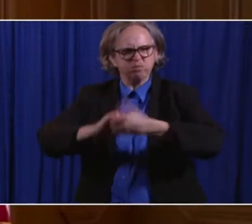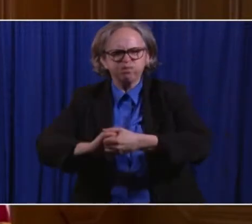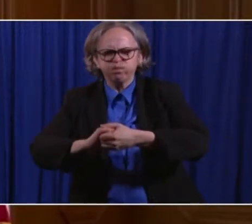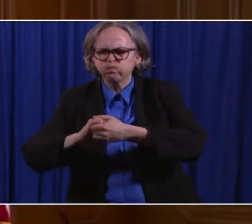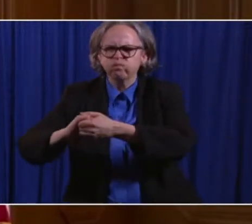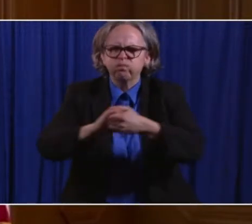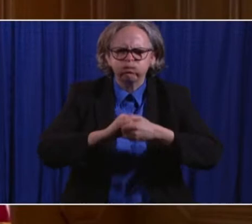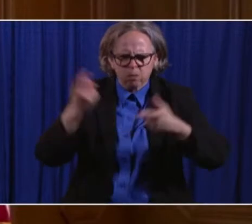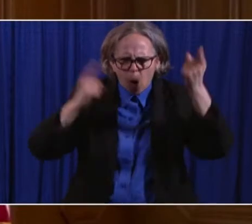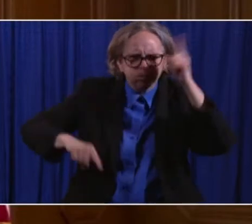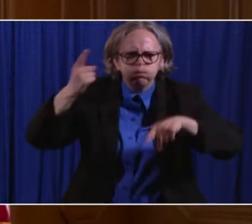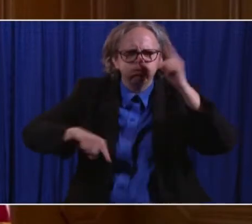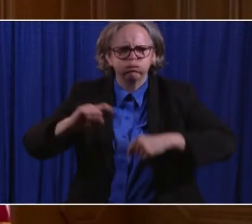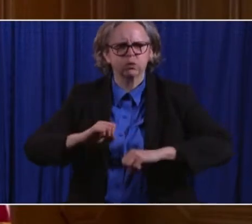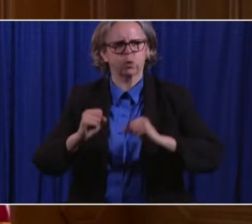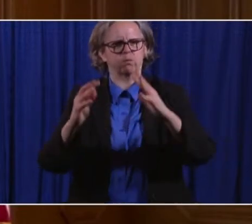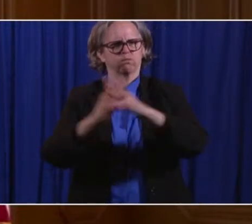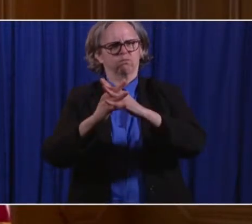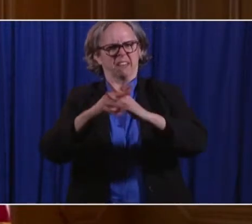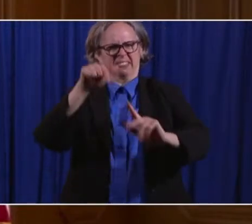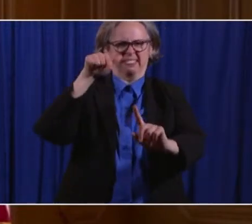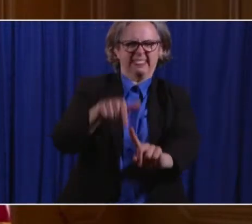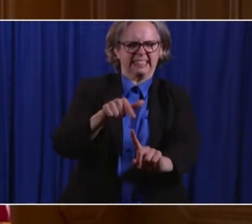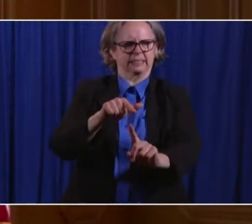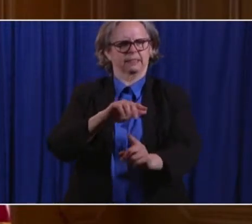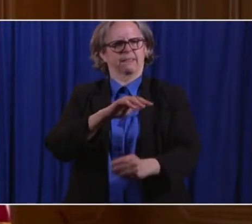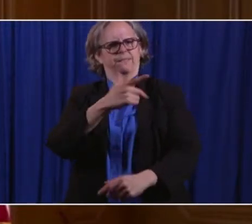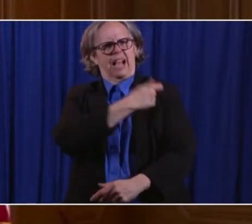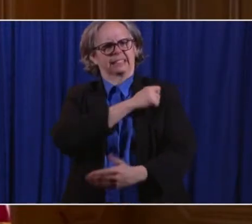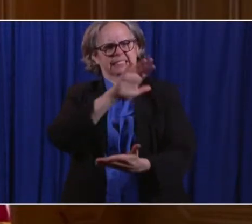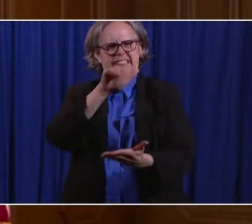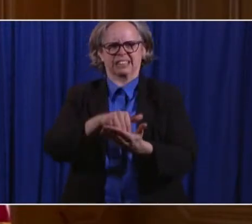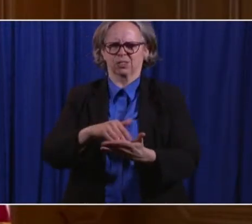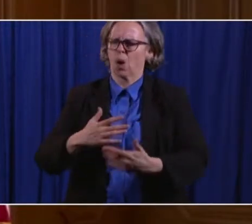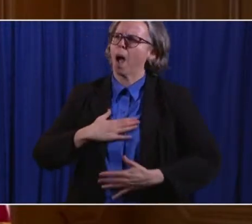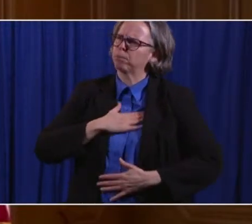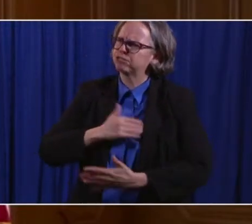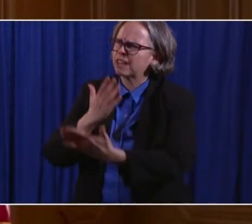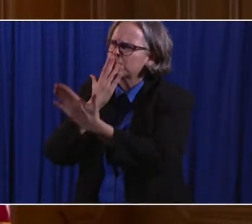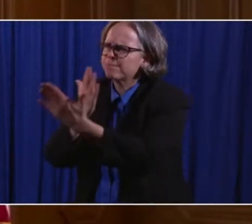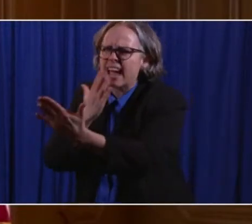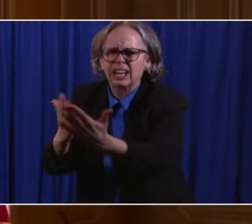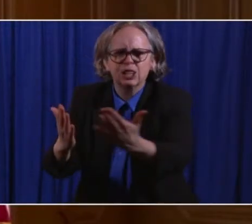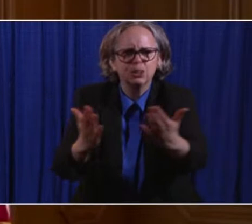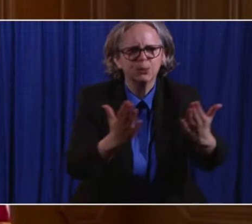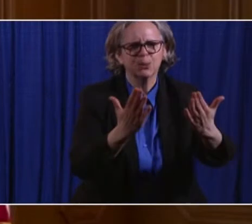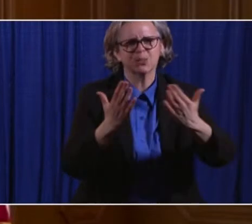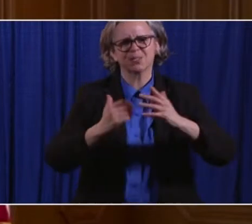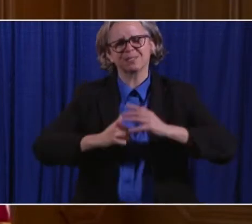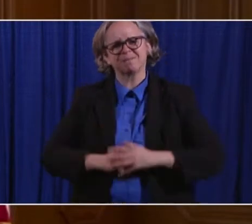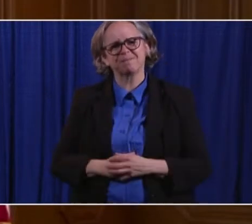so very hard to make this work. We appreciate that very much.